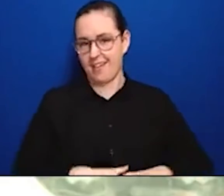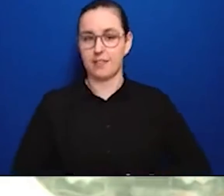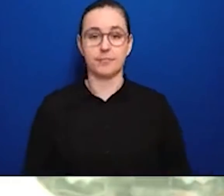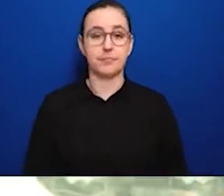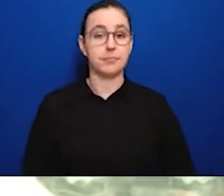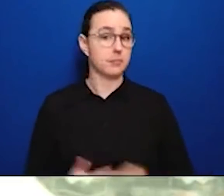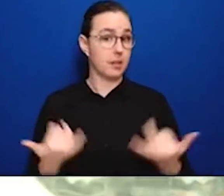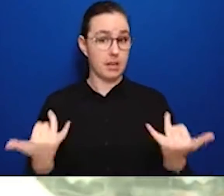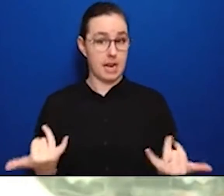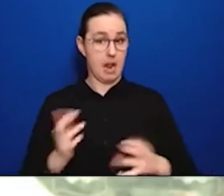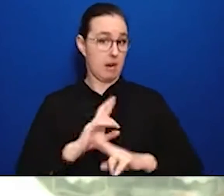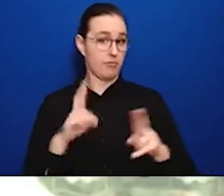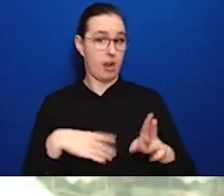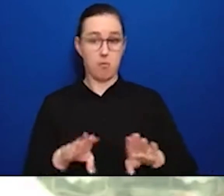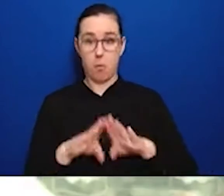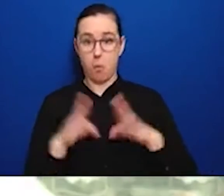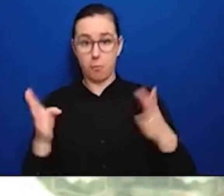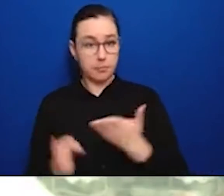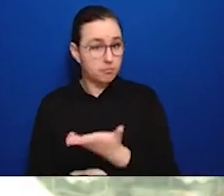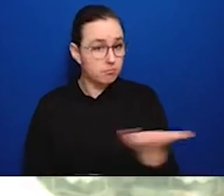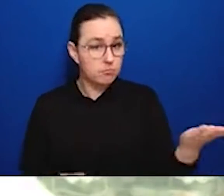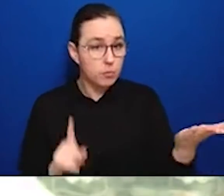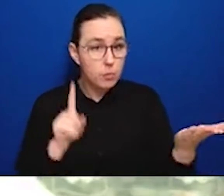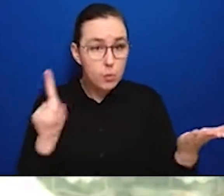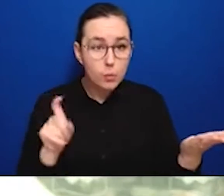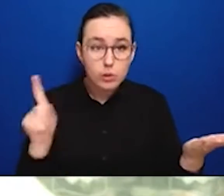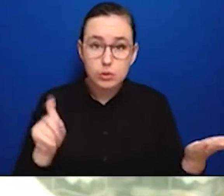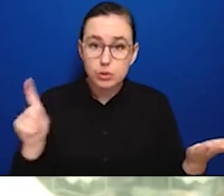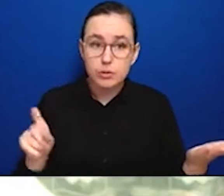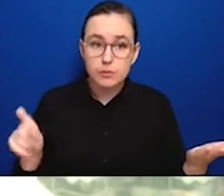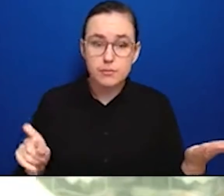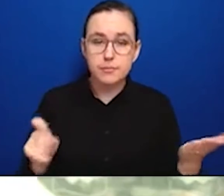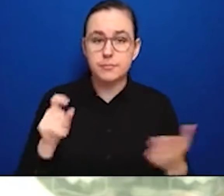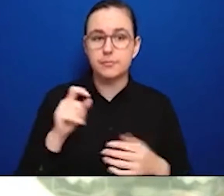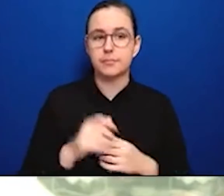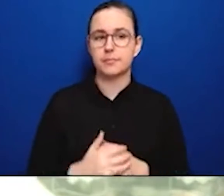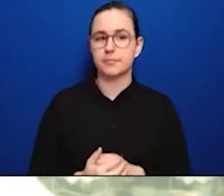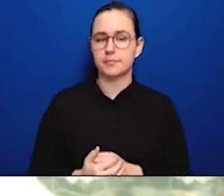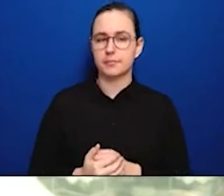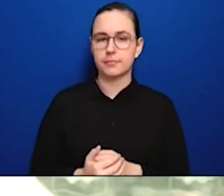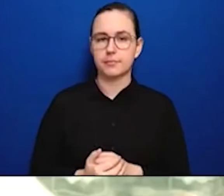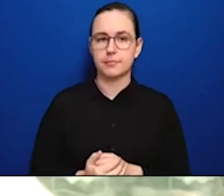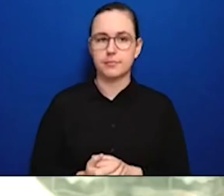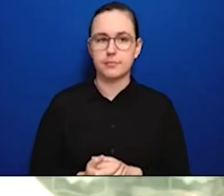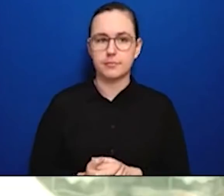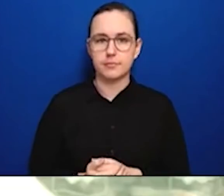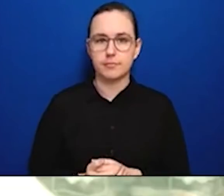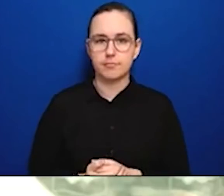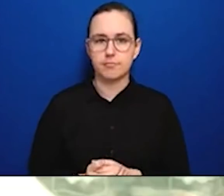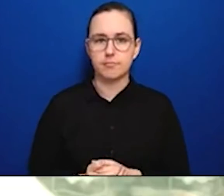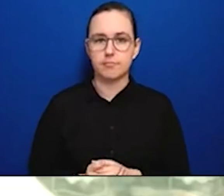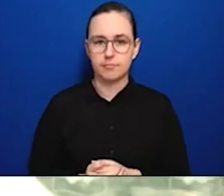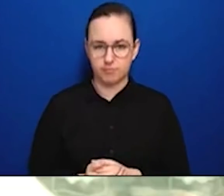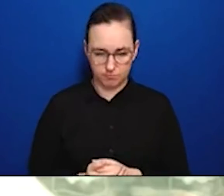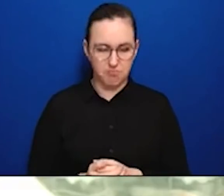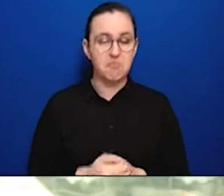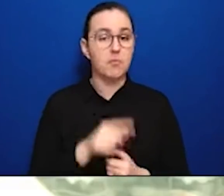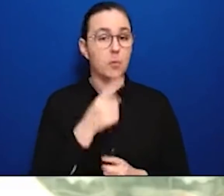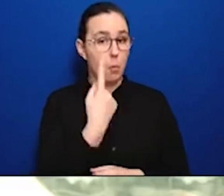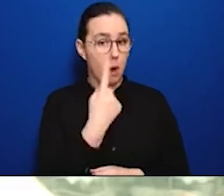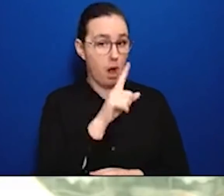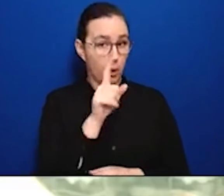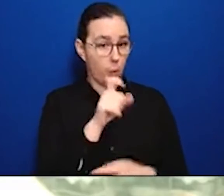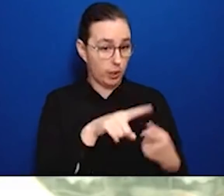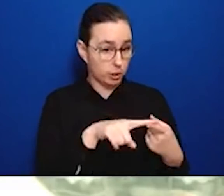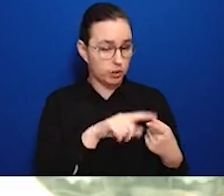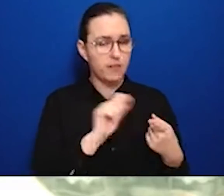As a reminder to media on the phone, please press *1 to enter the queue. You will be limited to one question and one follow-up. Please